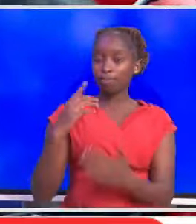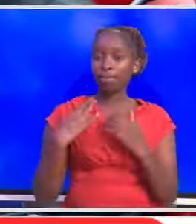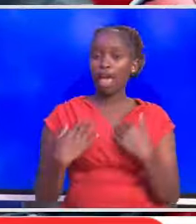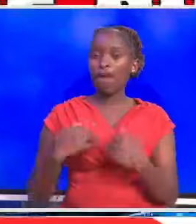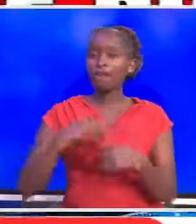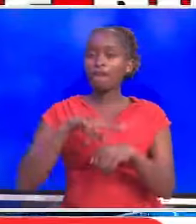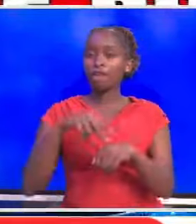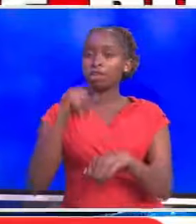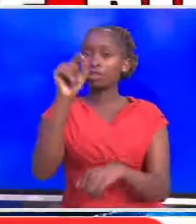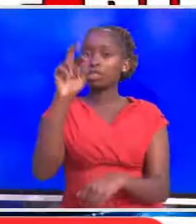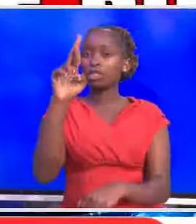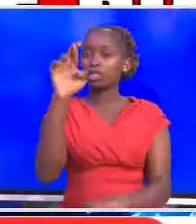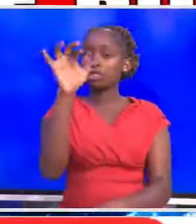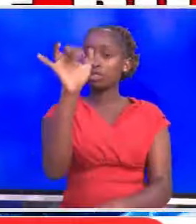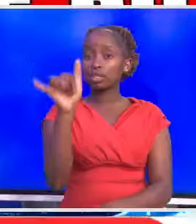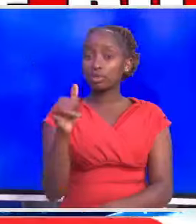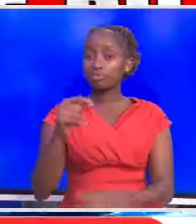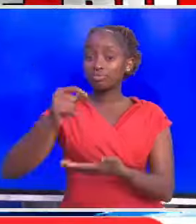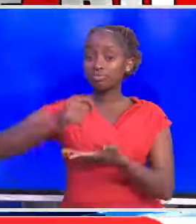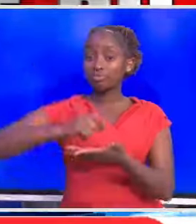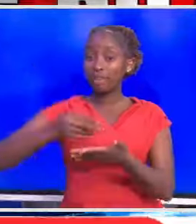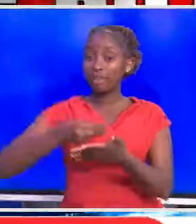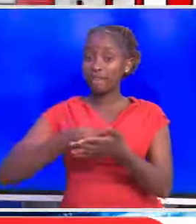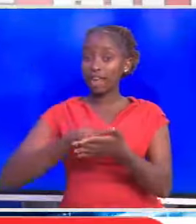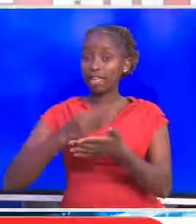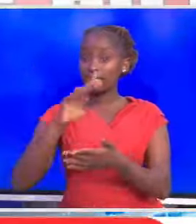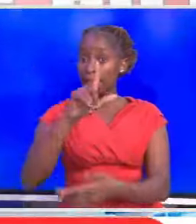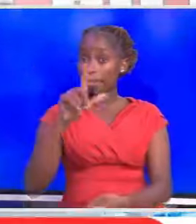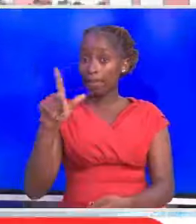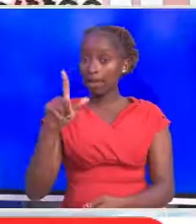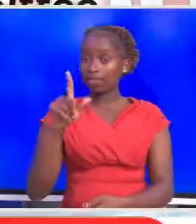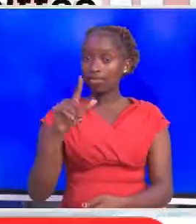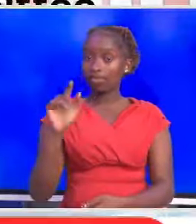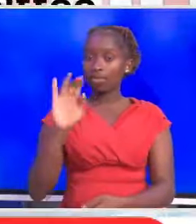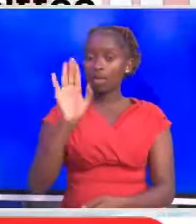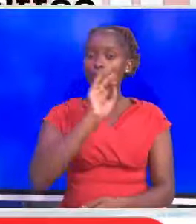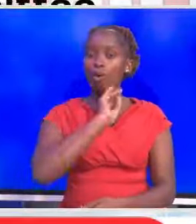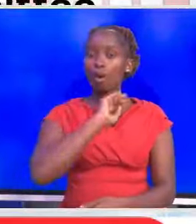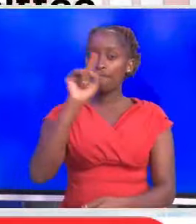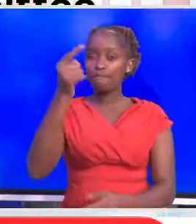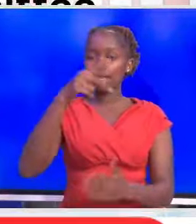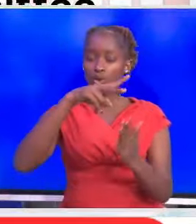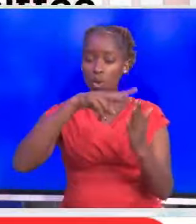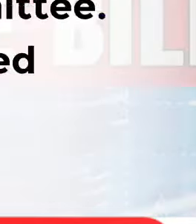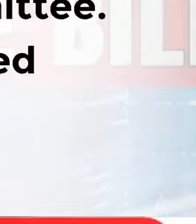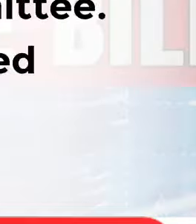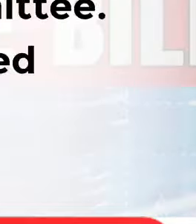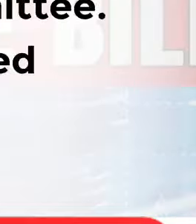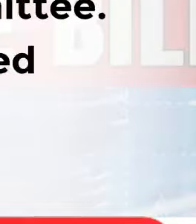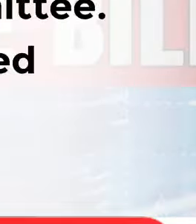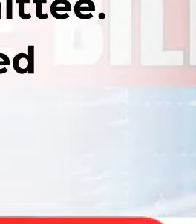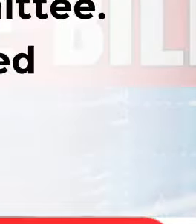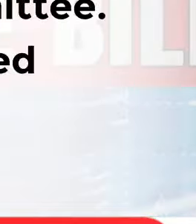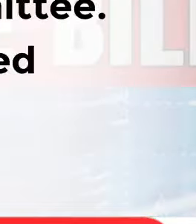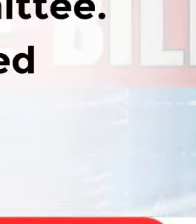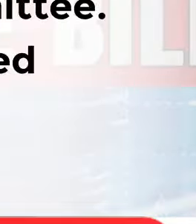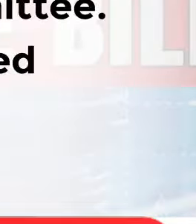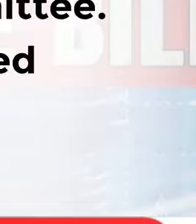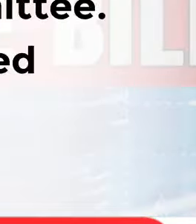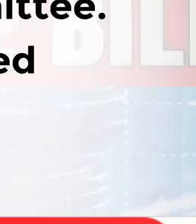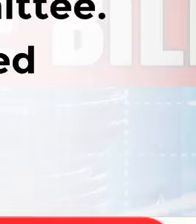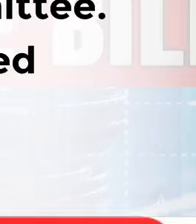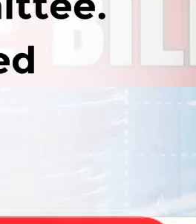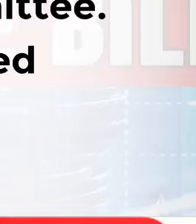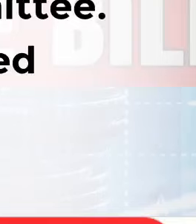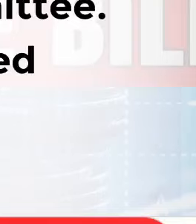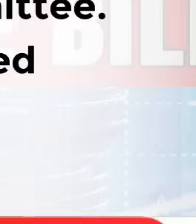Treasury and Executive draft the Finance Bill. In its first reading, the bill is introduced to Parliament where it is